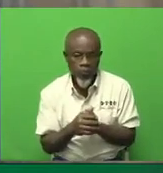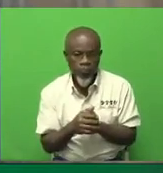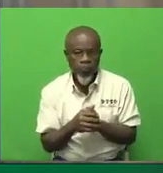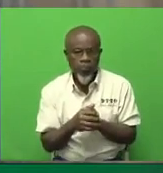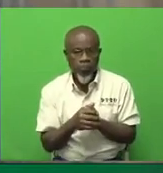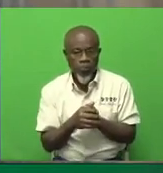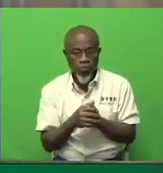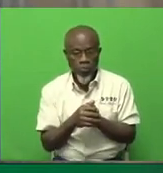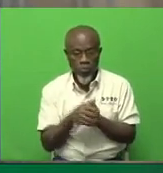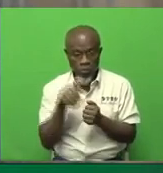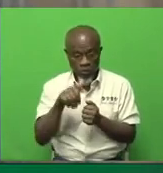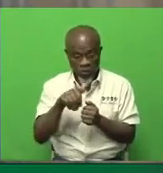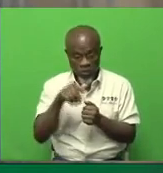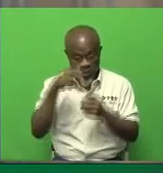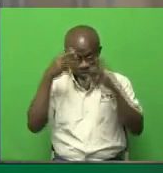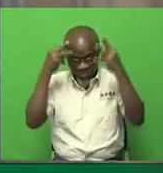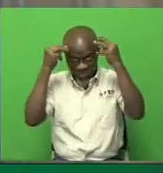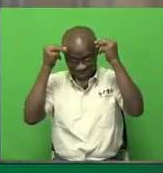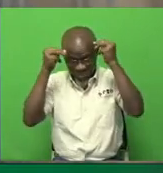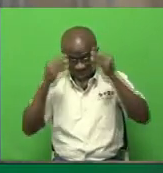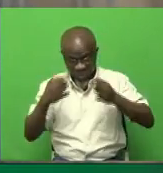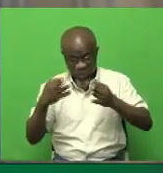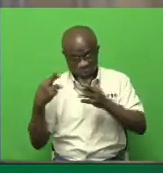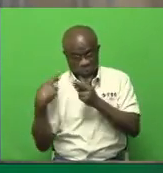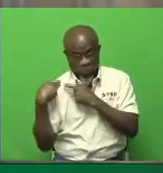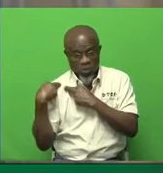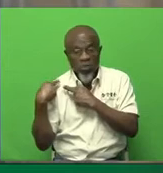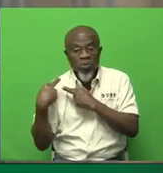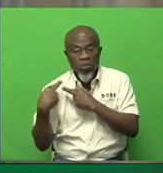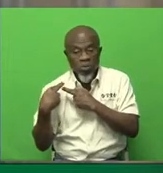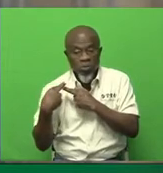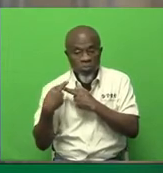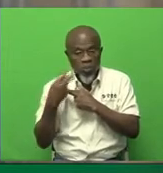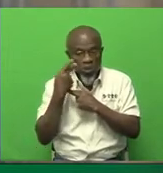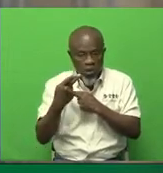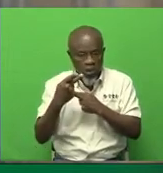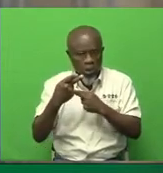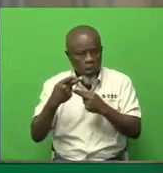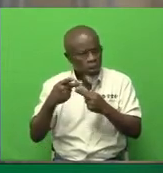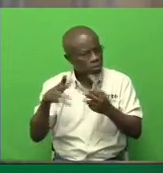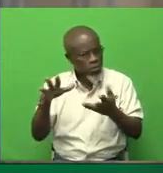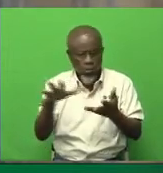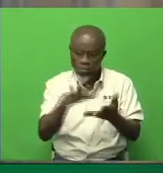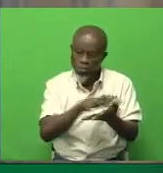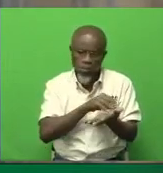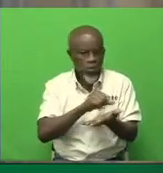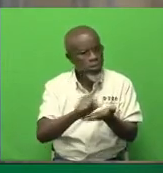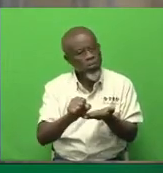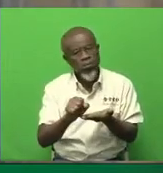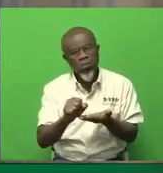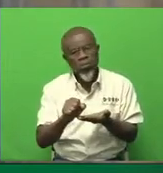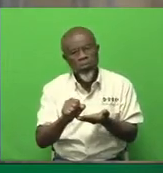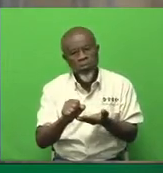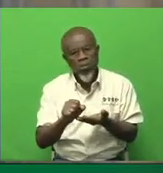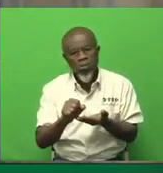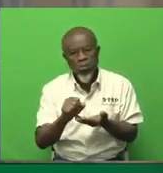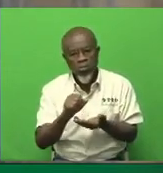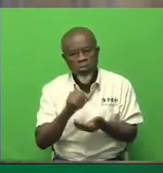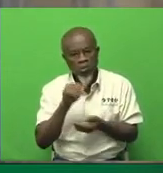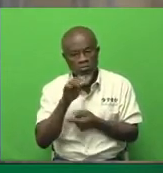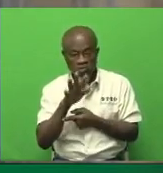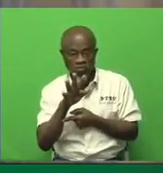stania the country's foreign exchange Holdings collapsed by 33 and that is also an indisputable